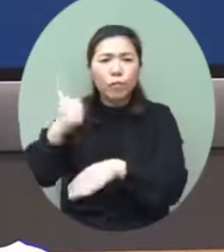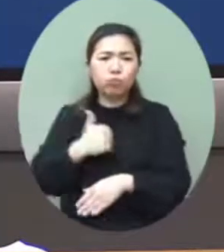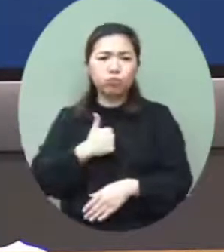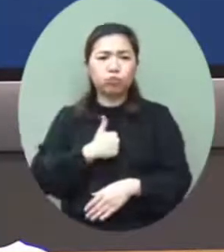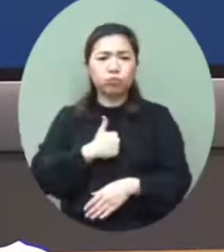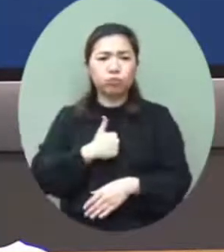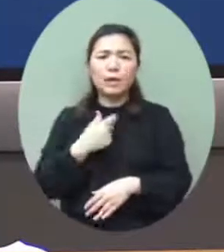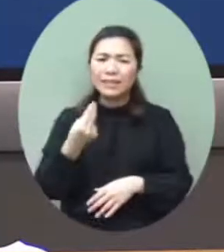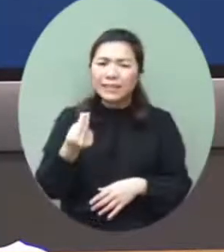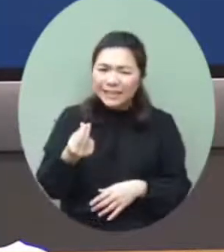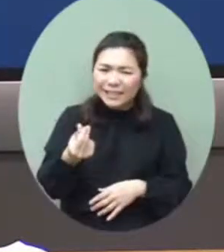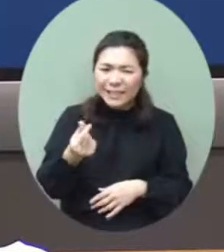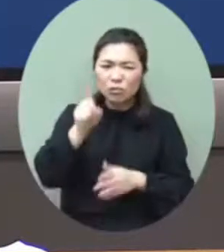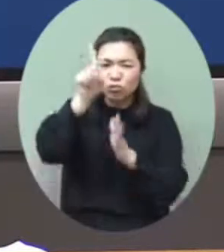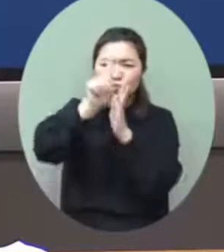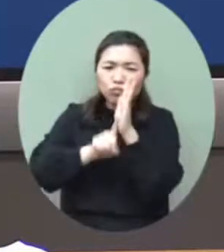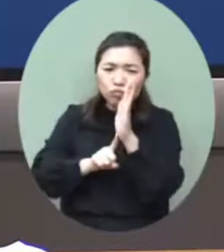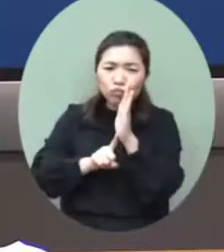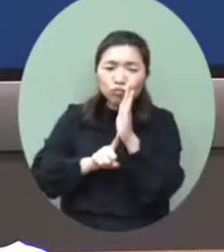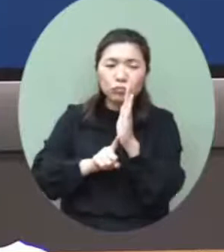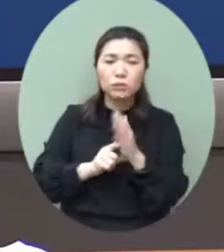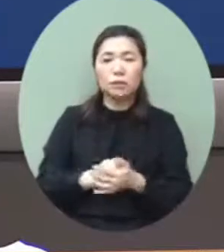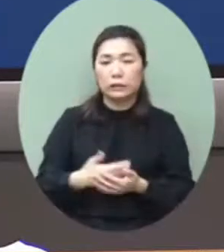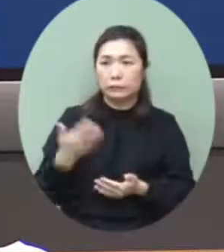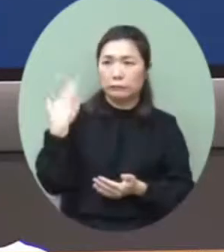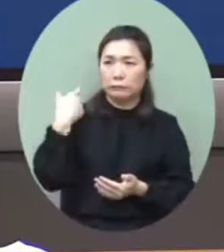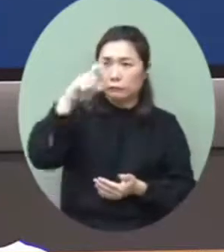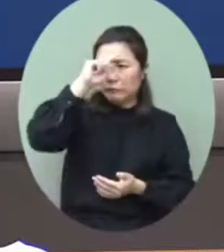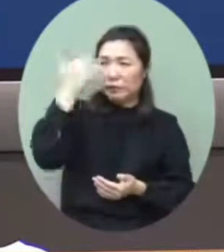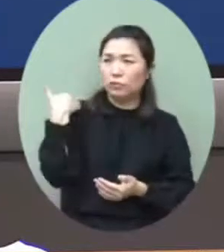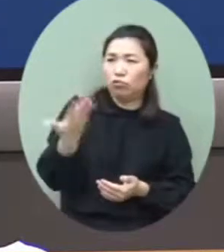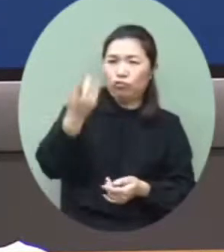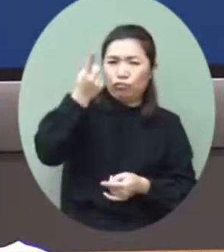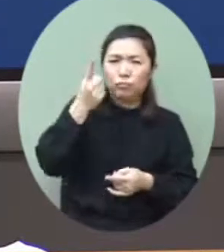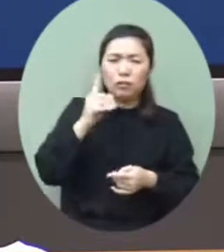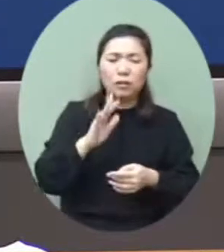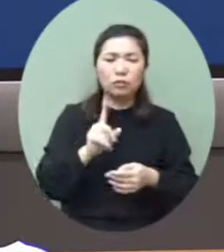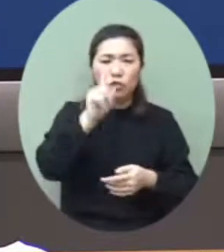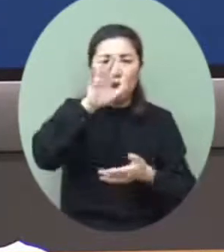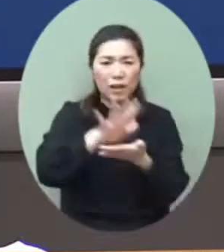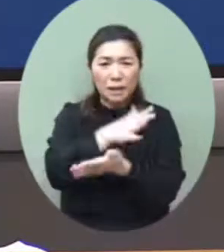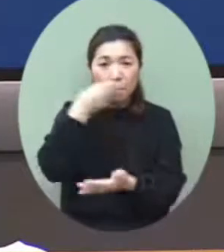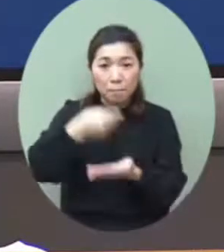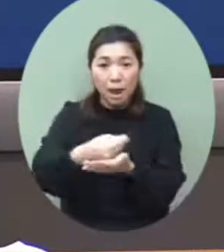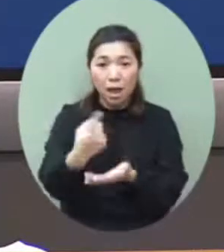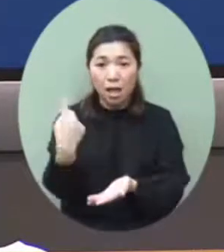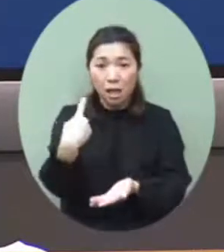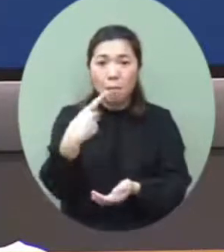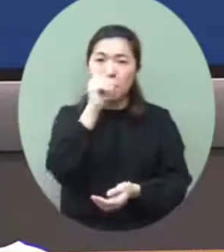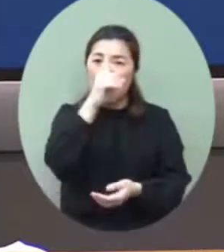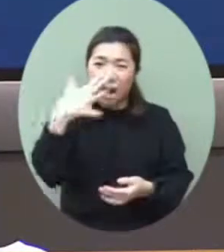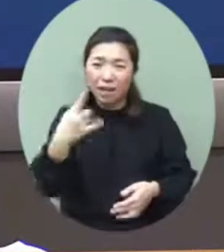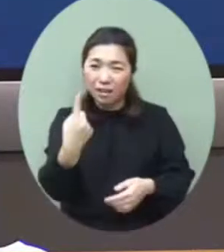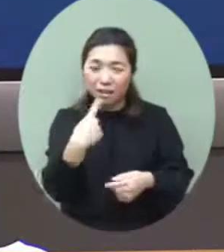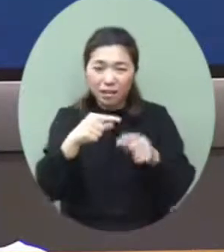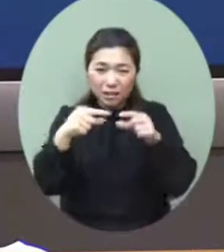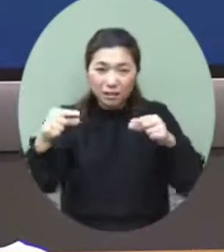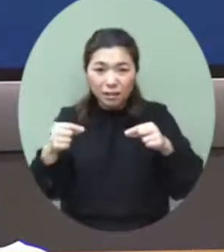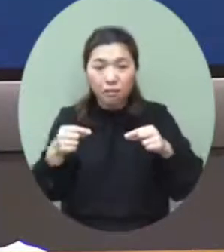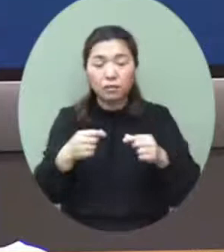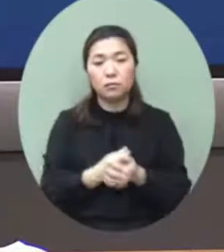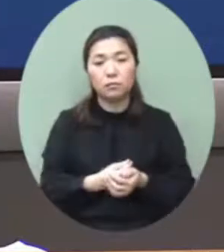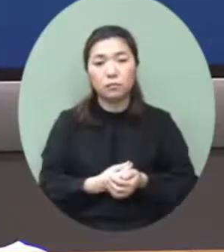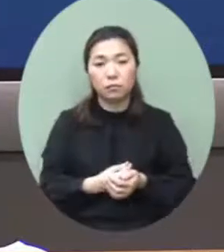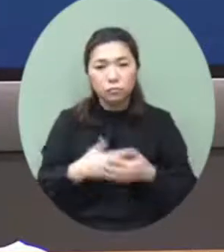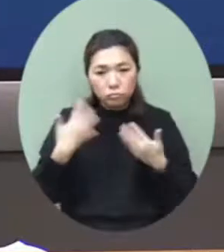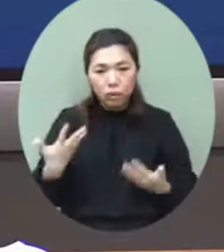We have an abundant supply of RAT kits in Hong Kong, and prices have dropped substantially. Last year, when we purchased